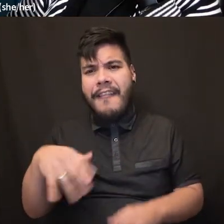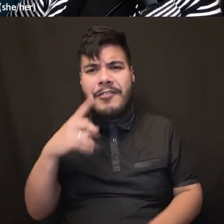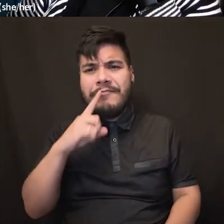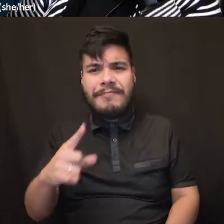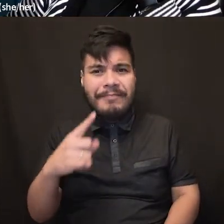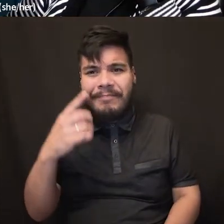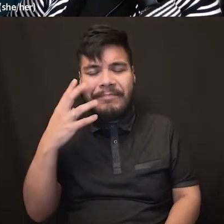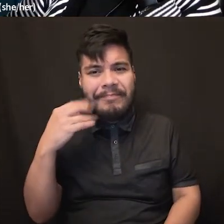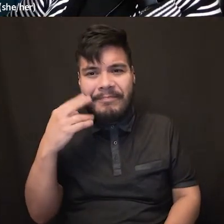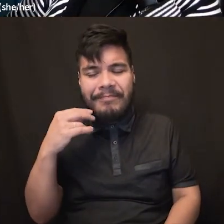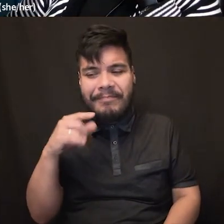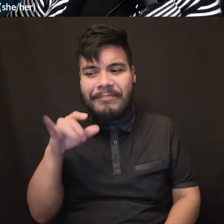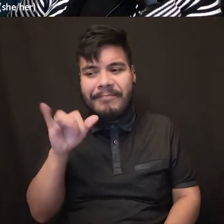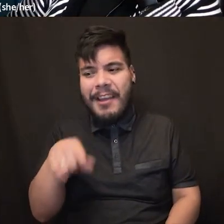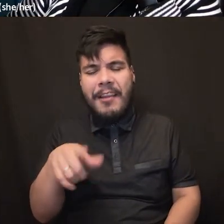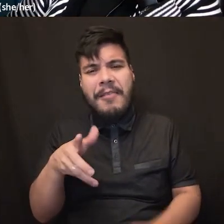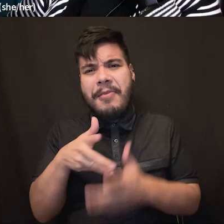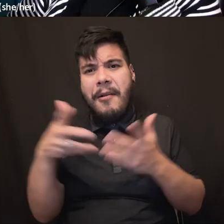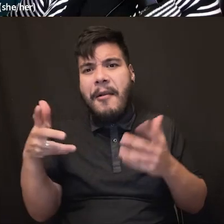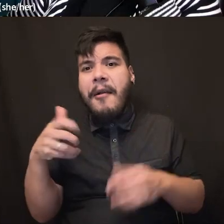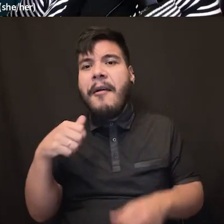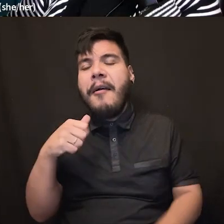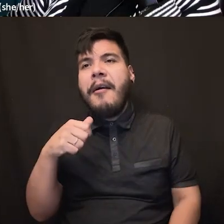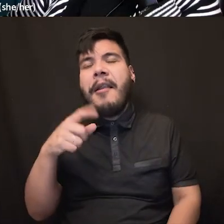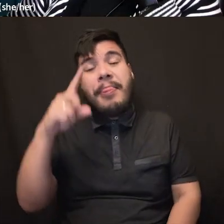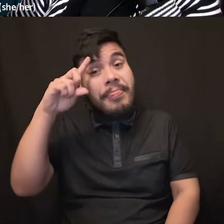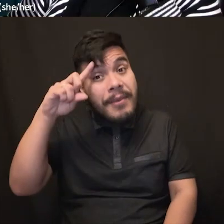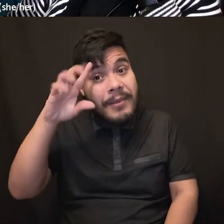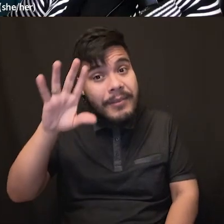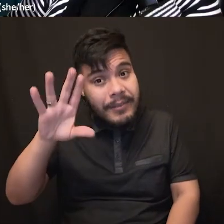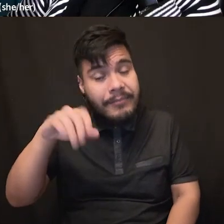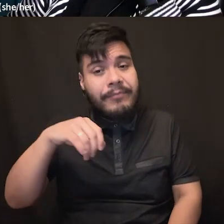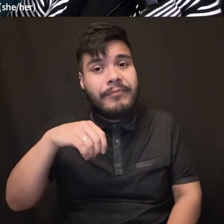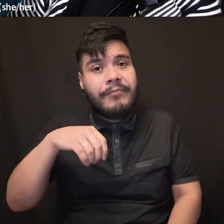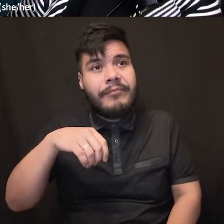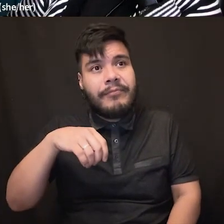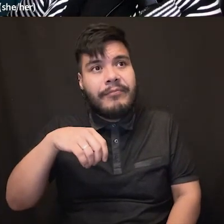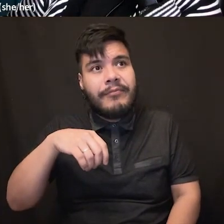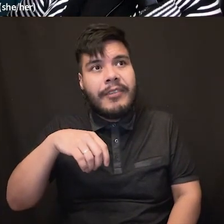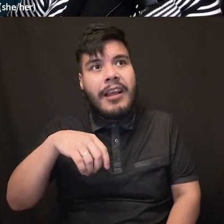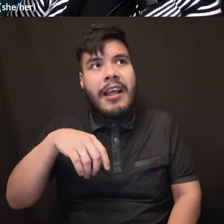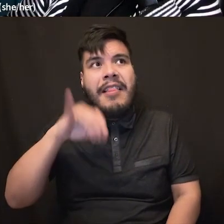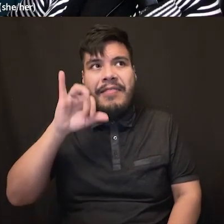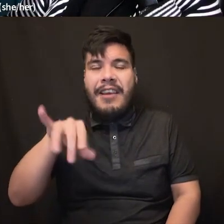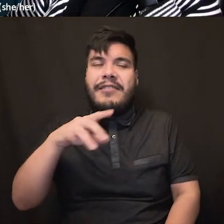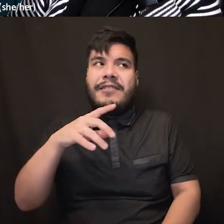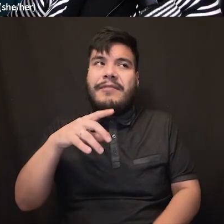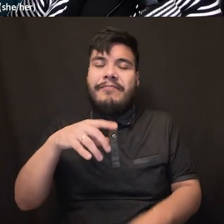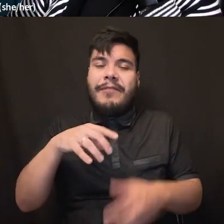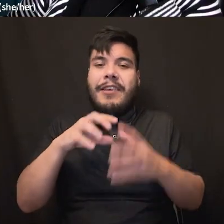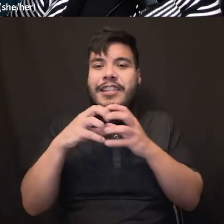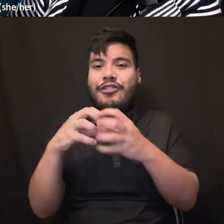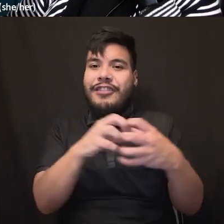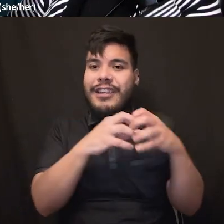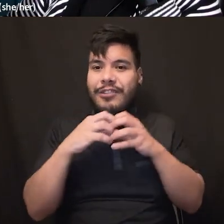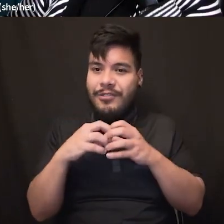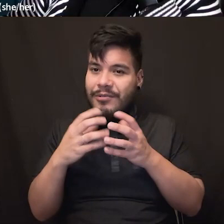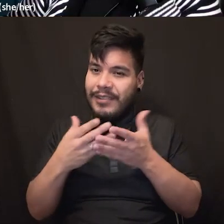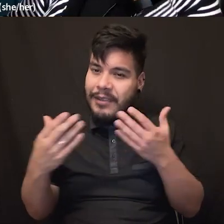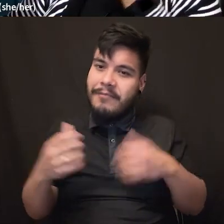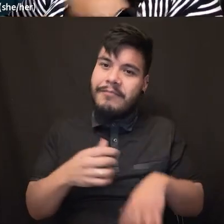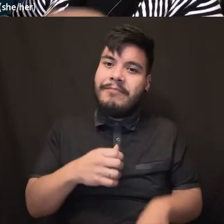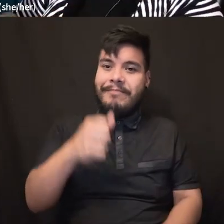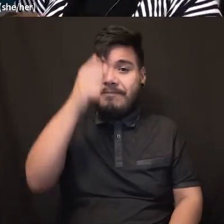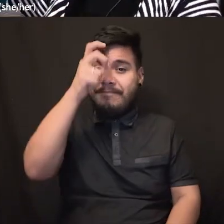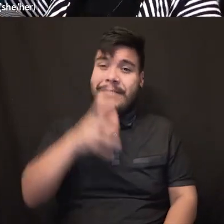experienced as much of this, I think, and I think that is I do think that's an intersectional thing that men in general, like,